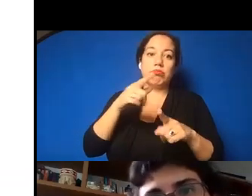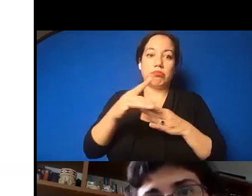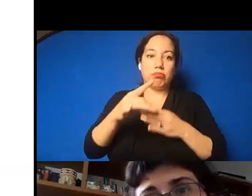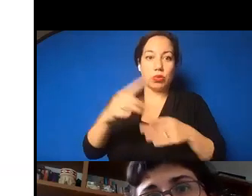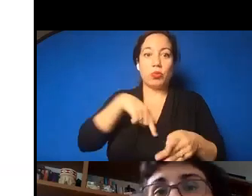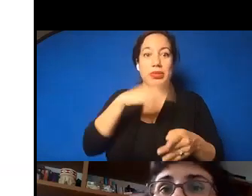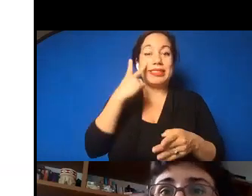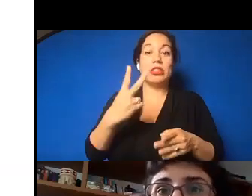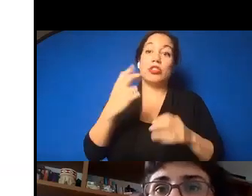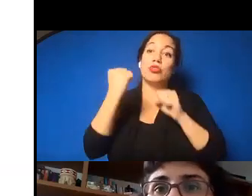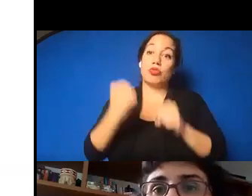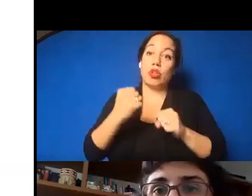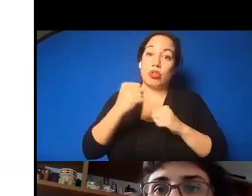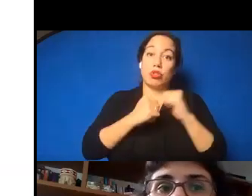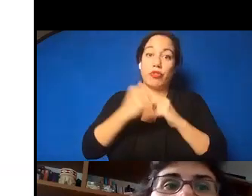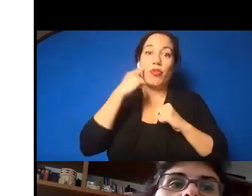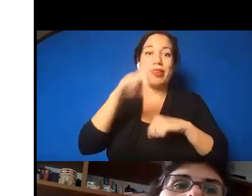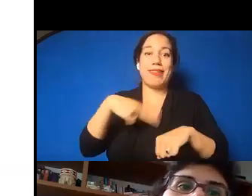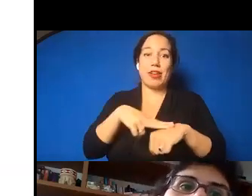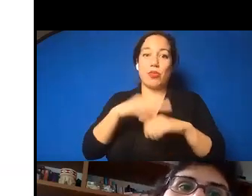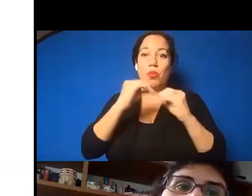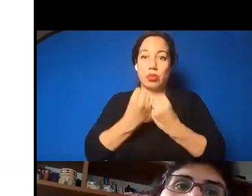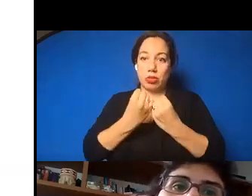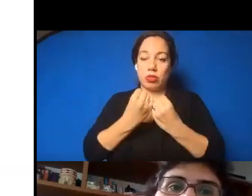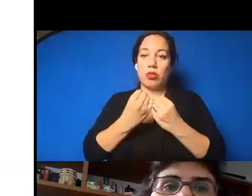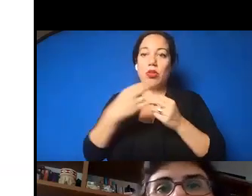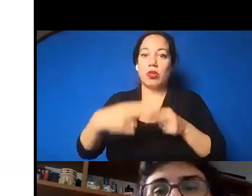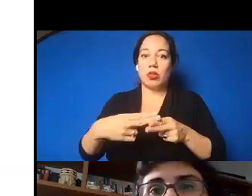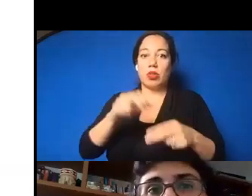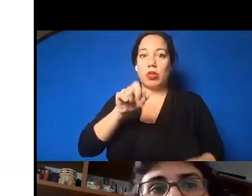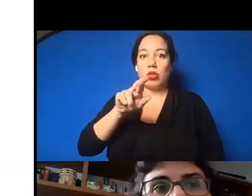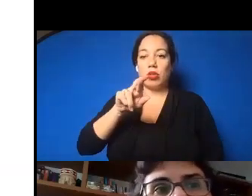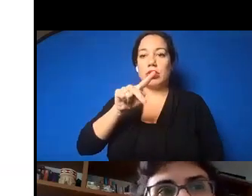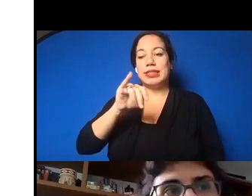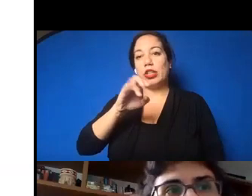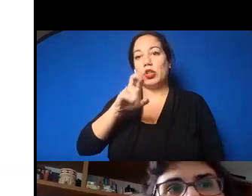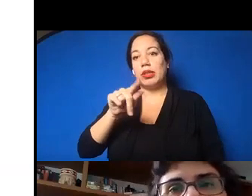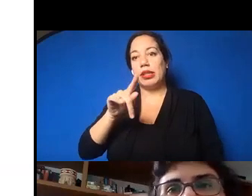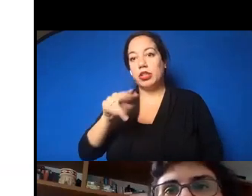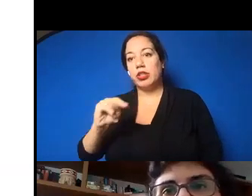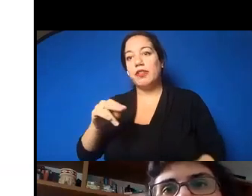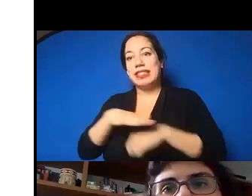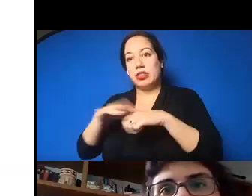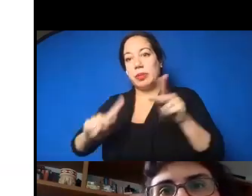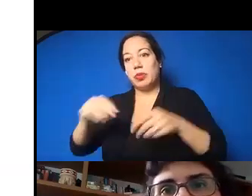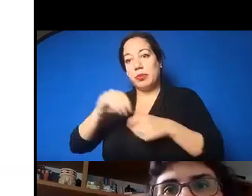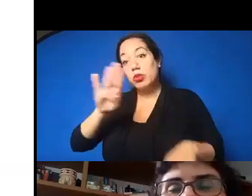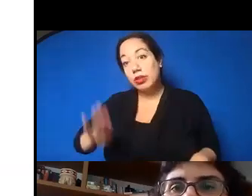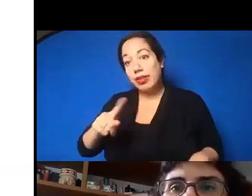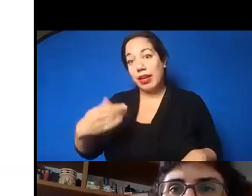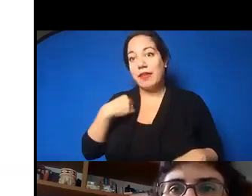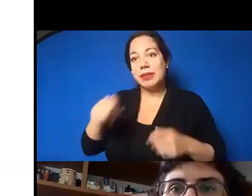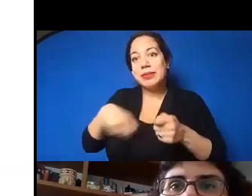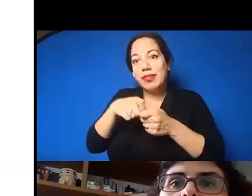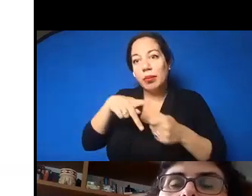strong strategy for a national organization called Articulation of Indigenous Peoples in Brazil. They have a specific platform